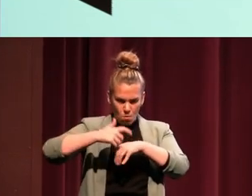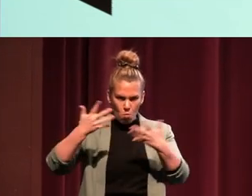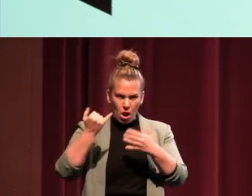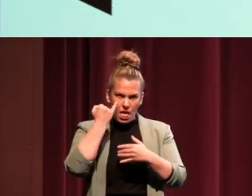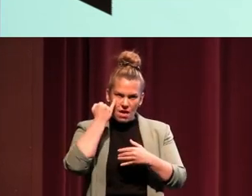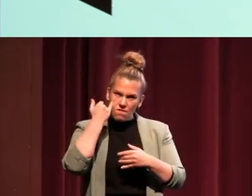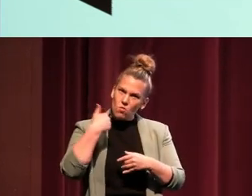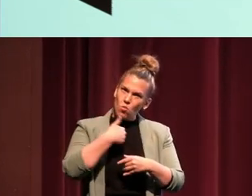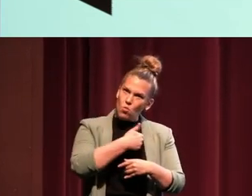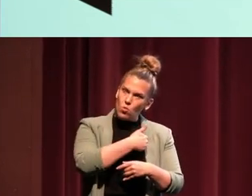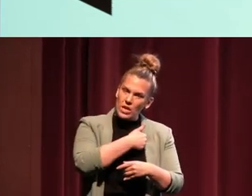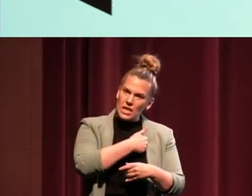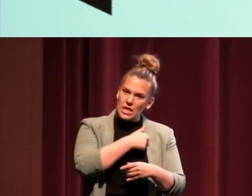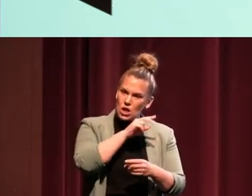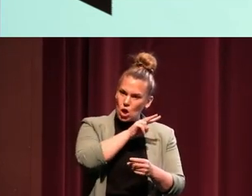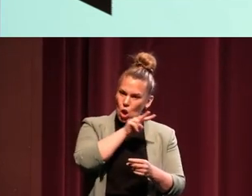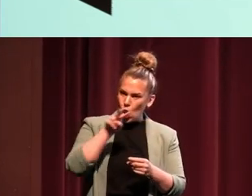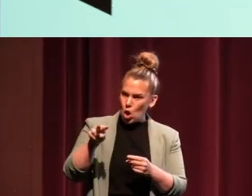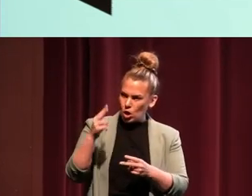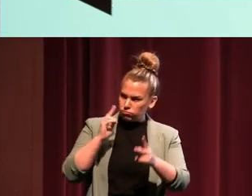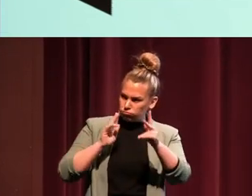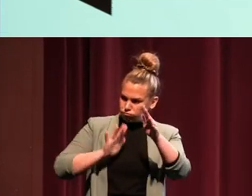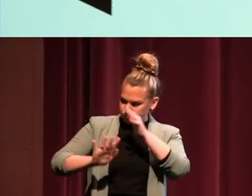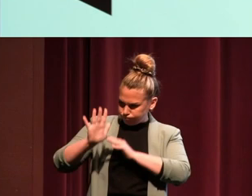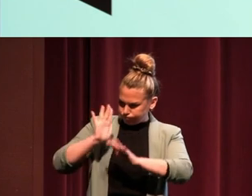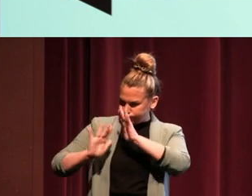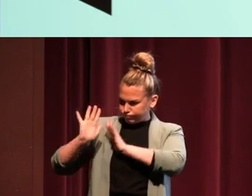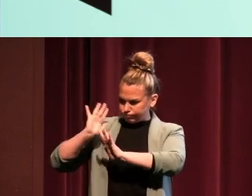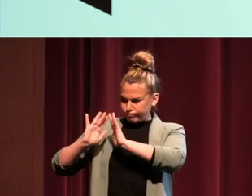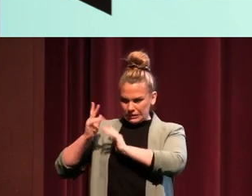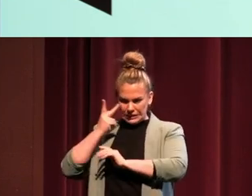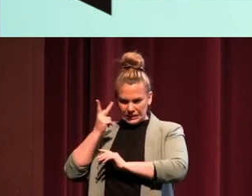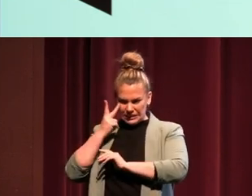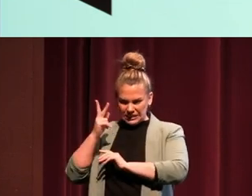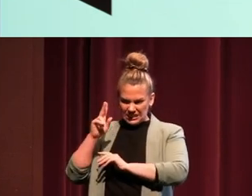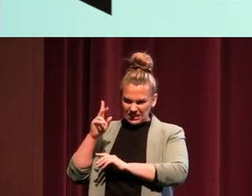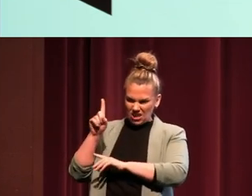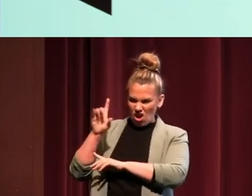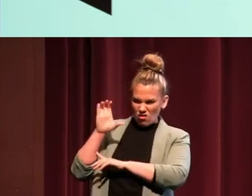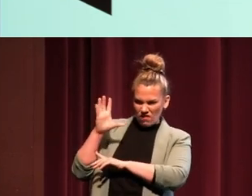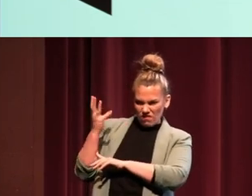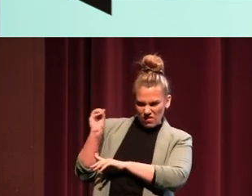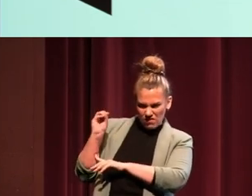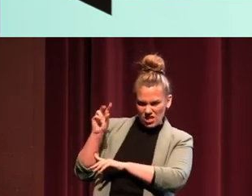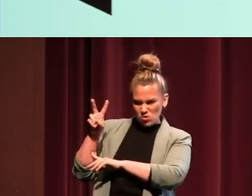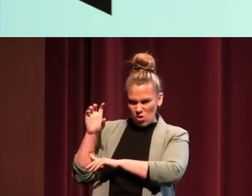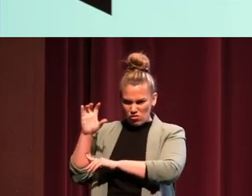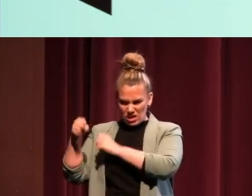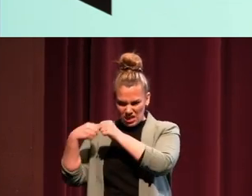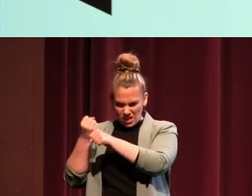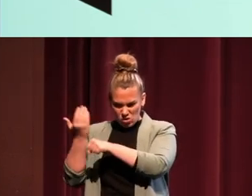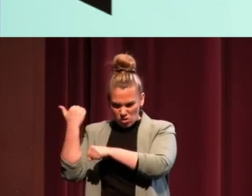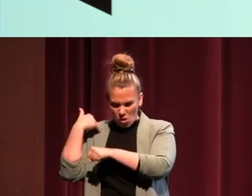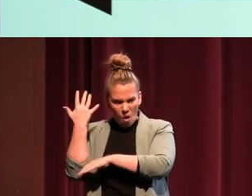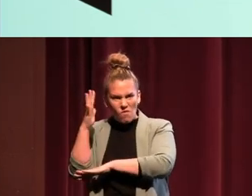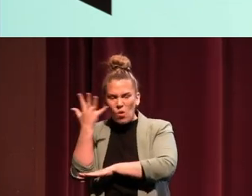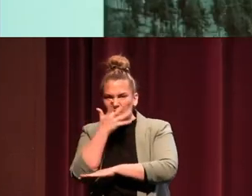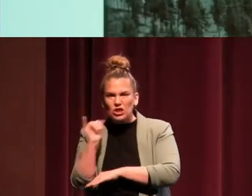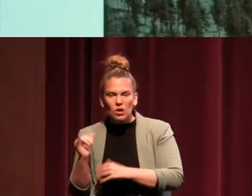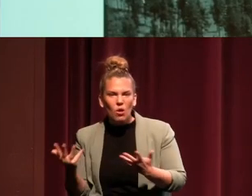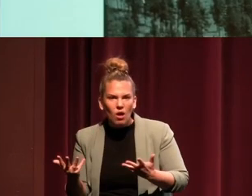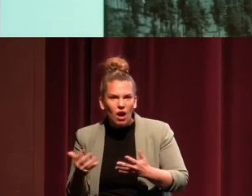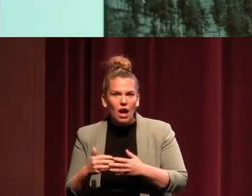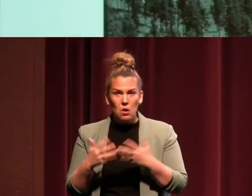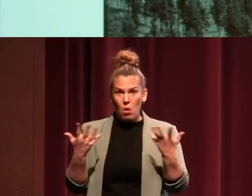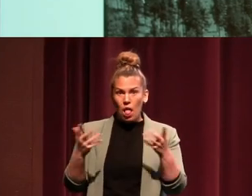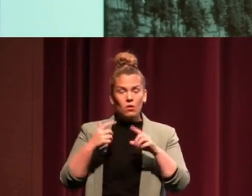to Oregon, to Eastern Oregon, and see what it looked like 150 or 200 years ago? Well, there's lots of tools that scientists and everyday people